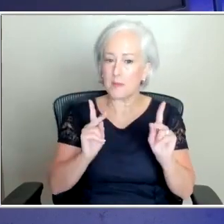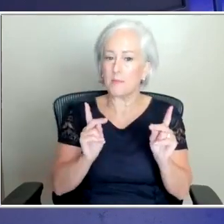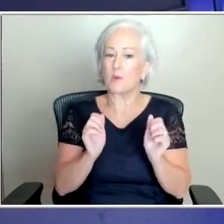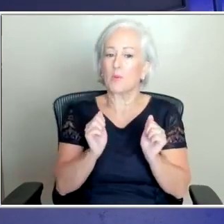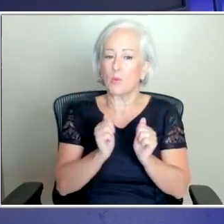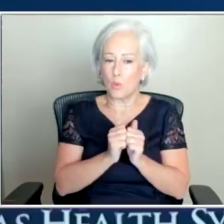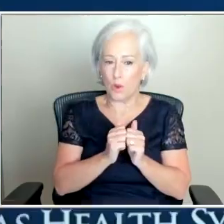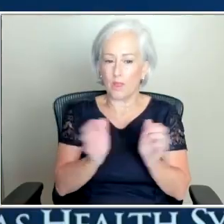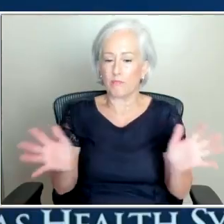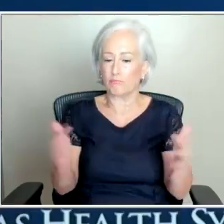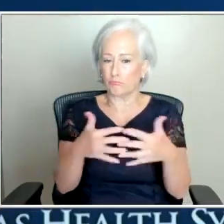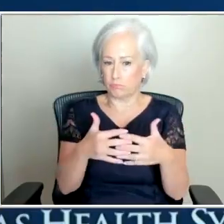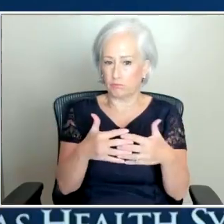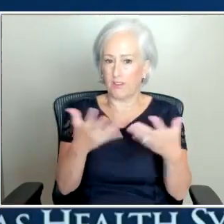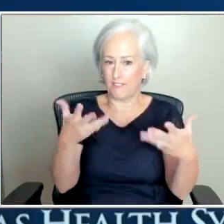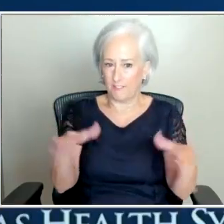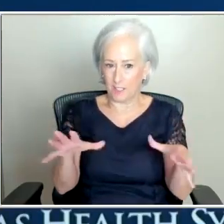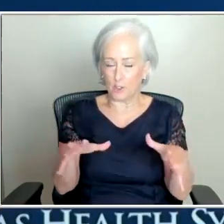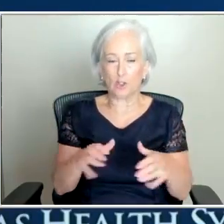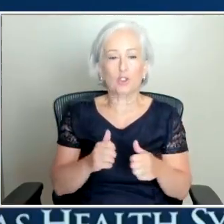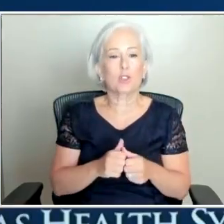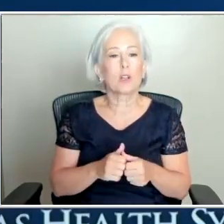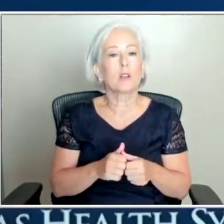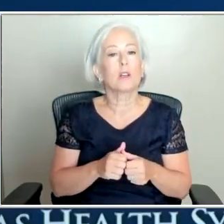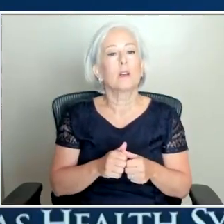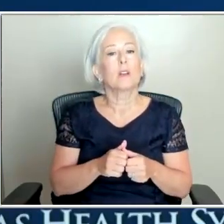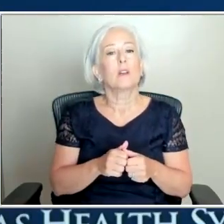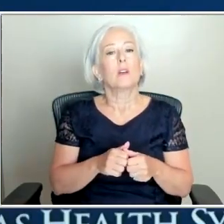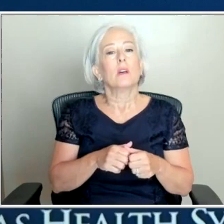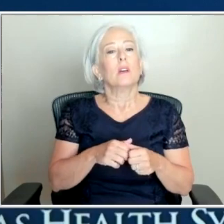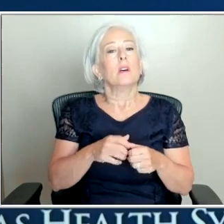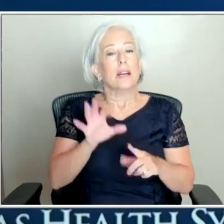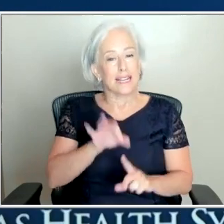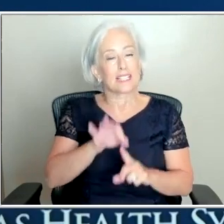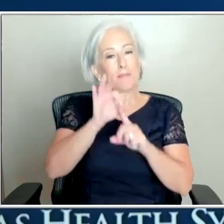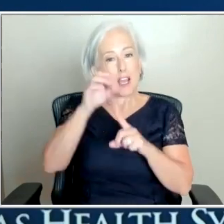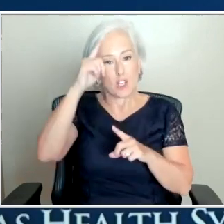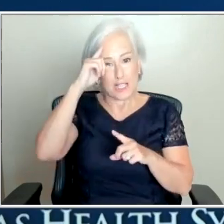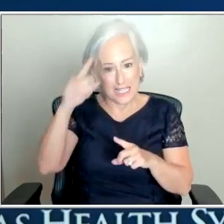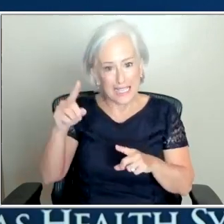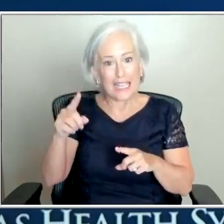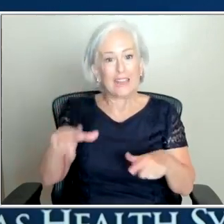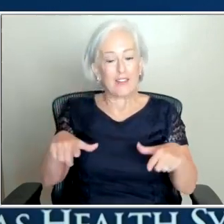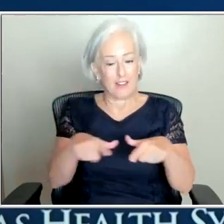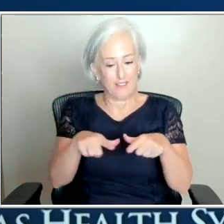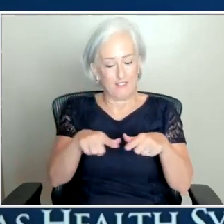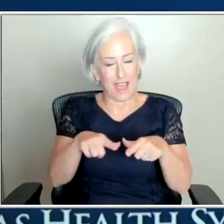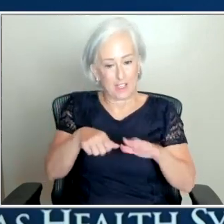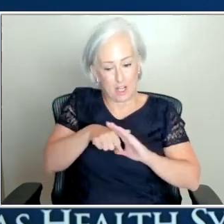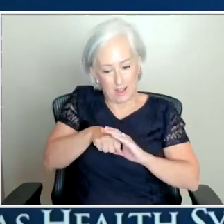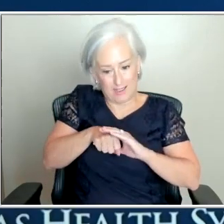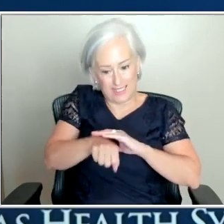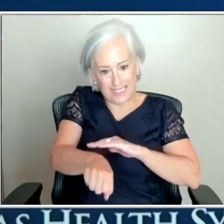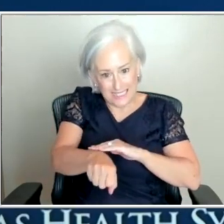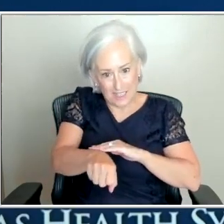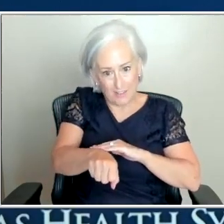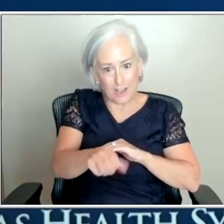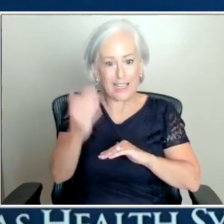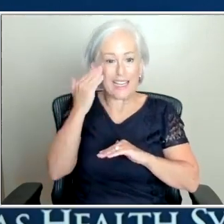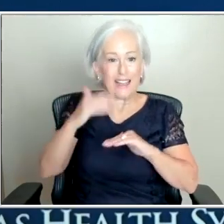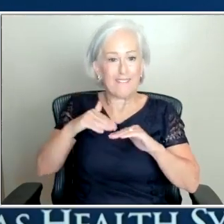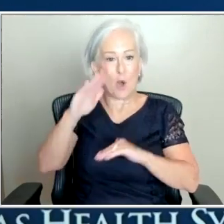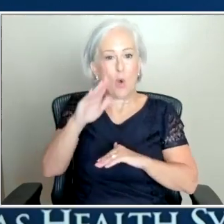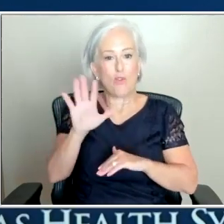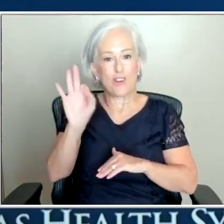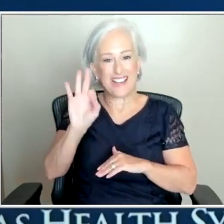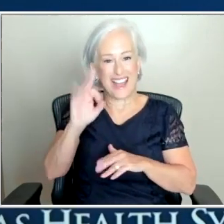is slightly more common in women who have had vaginal delivery, especially if the baby's been over 9 pounds. That will increase